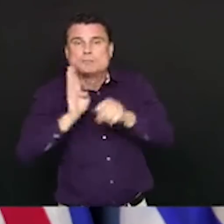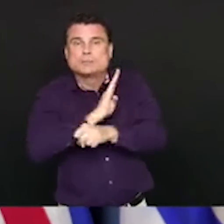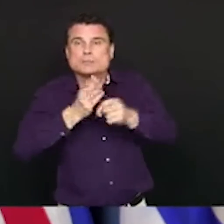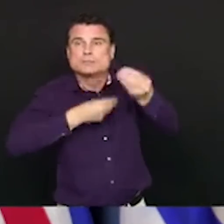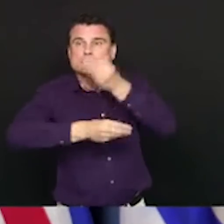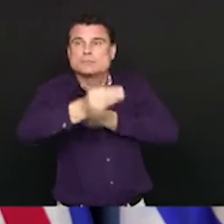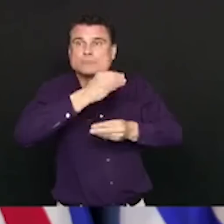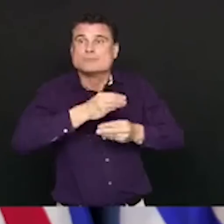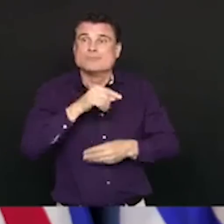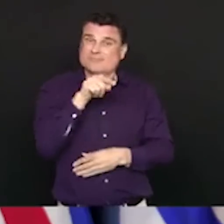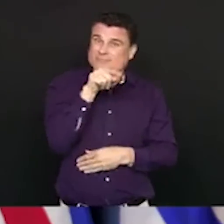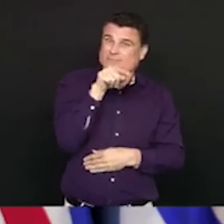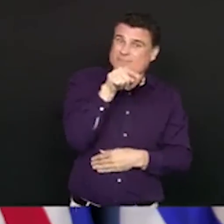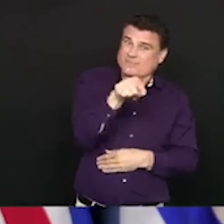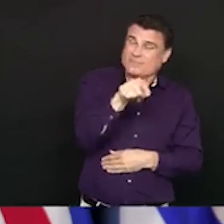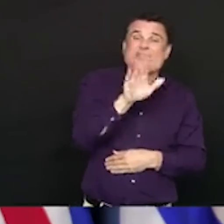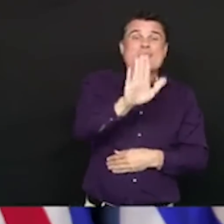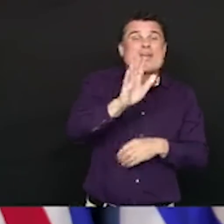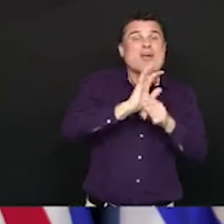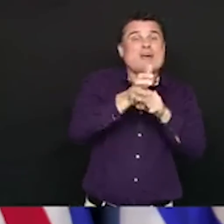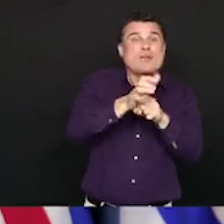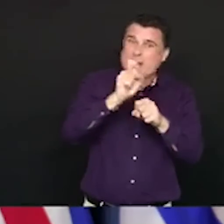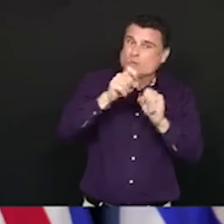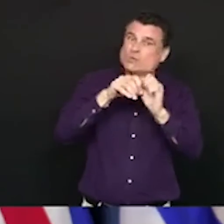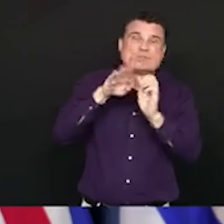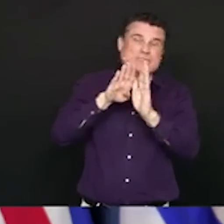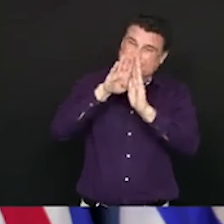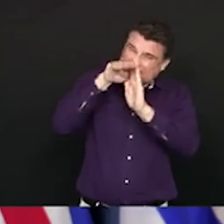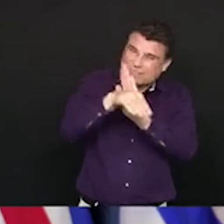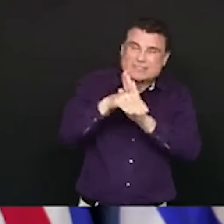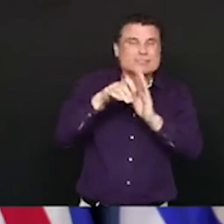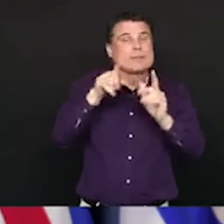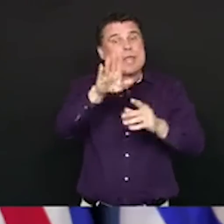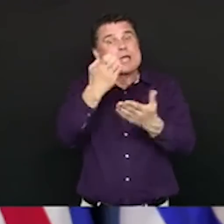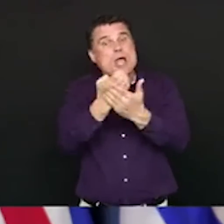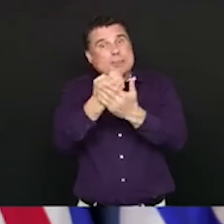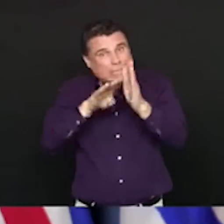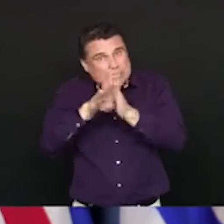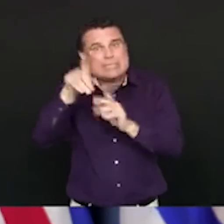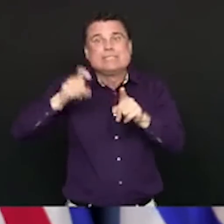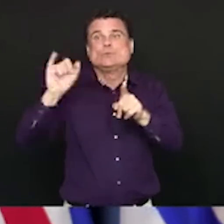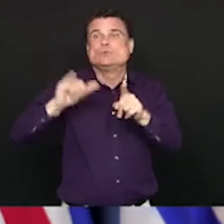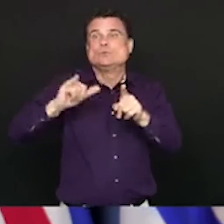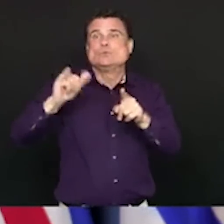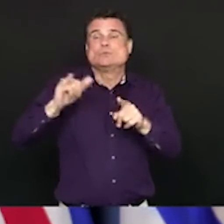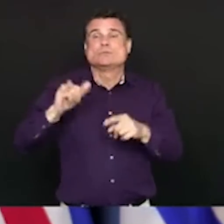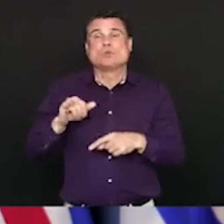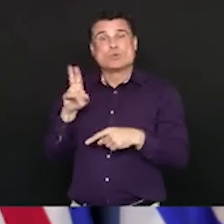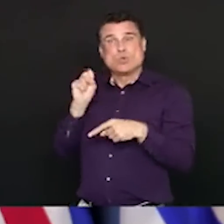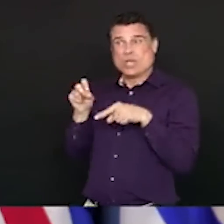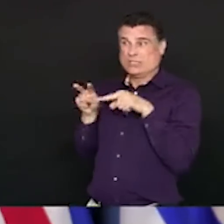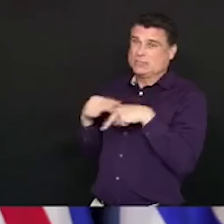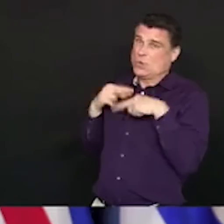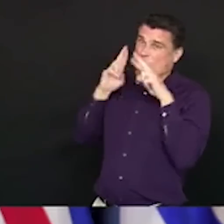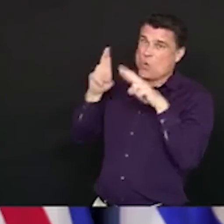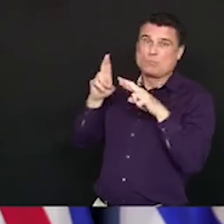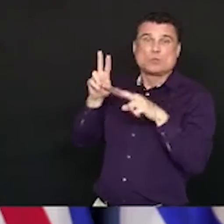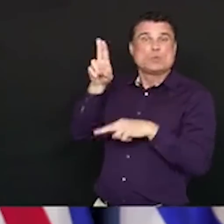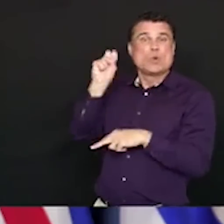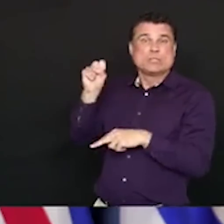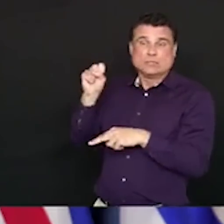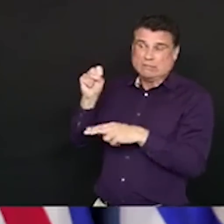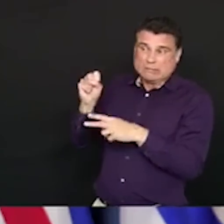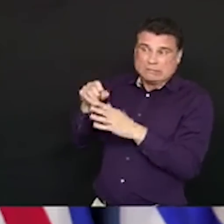to get it together as quickly as possible. I've got my fingers crossed that we can continue to expand markets to new